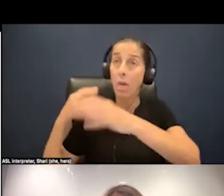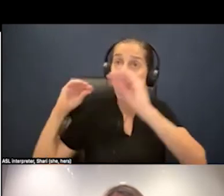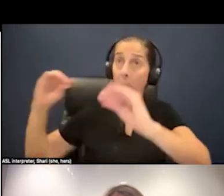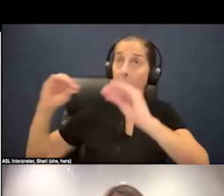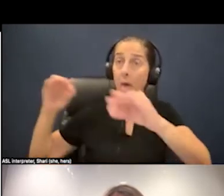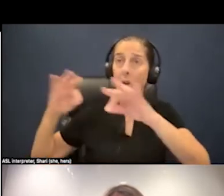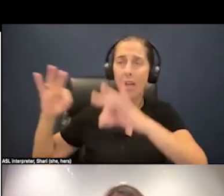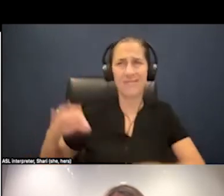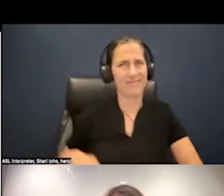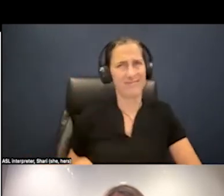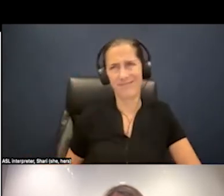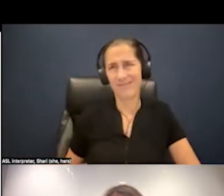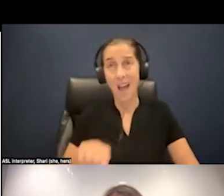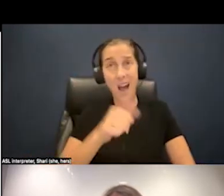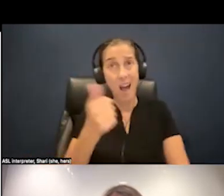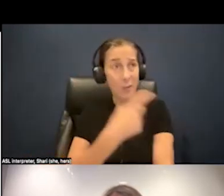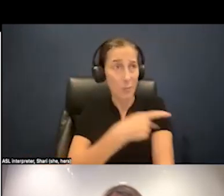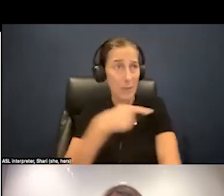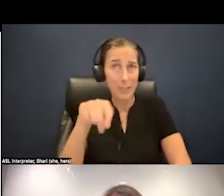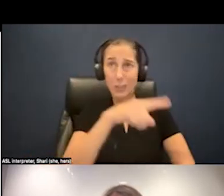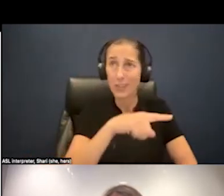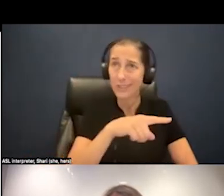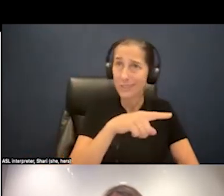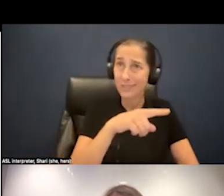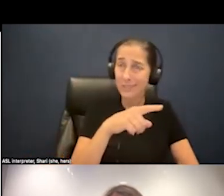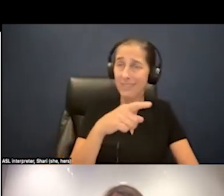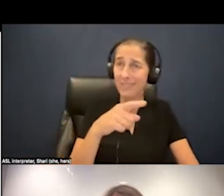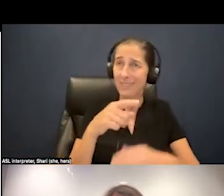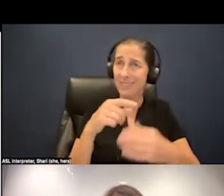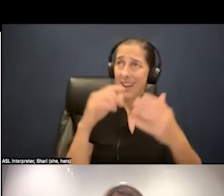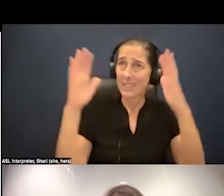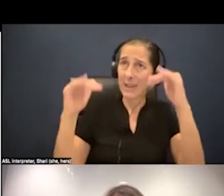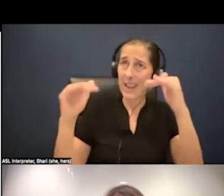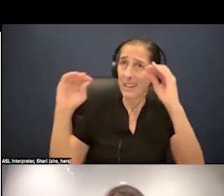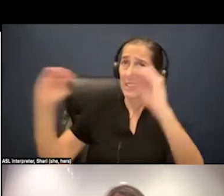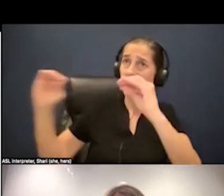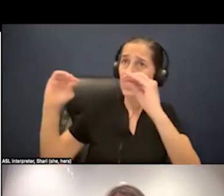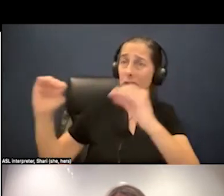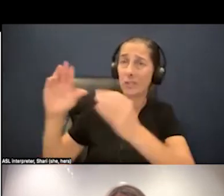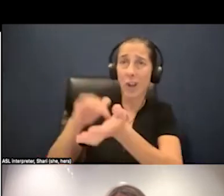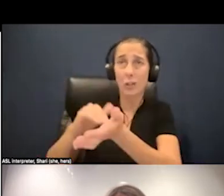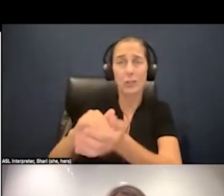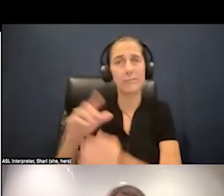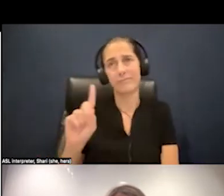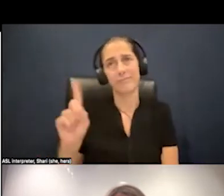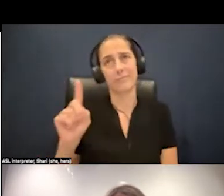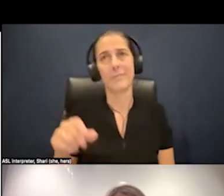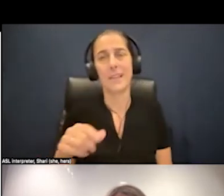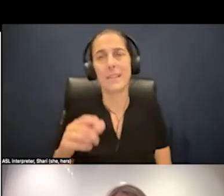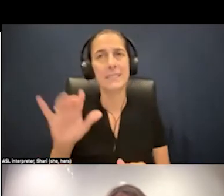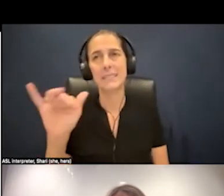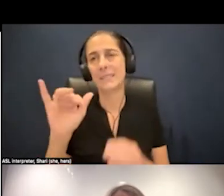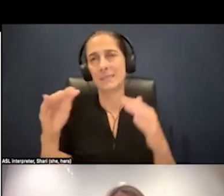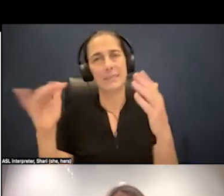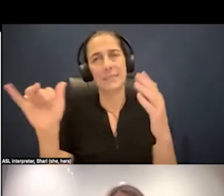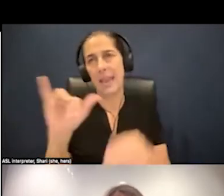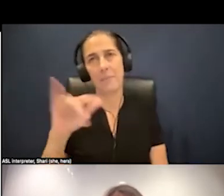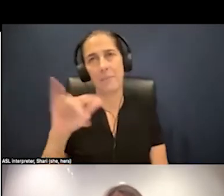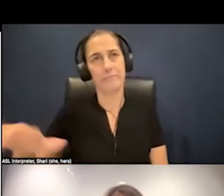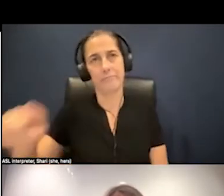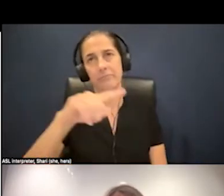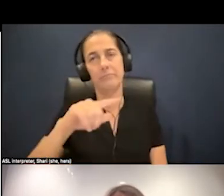other aspect of medicine. And it isn't something that you should expect out of your clinicians either.